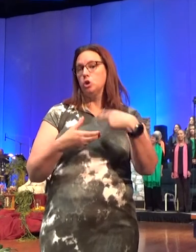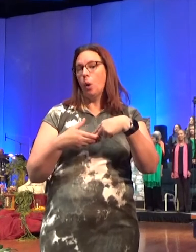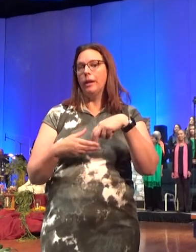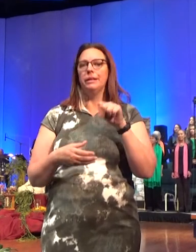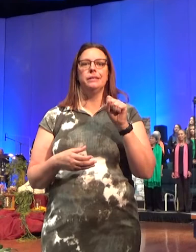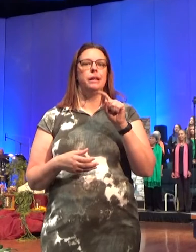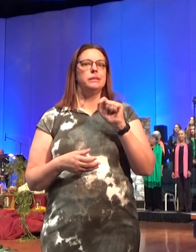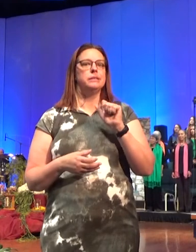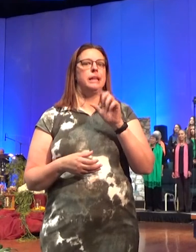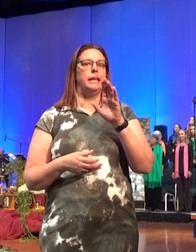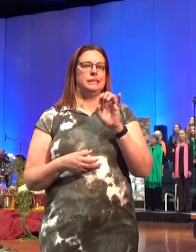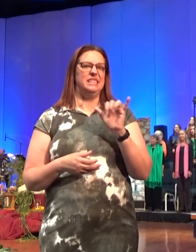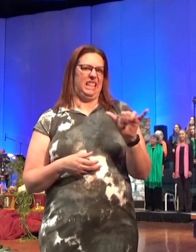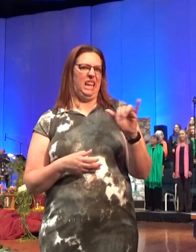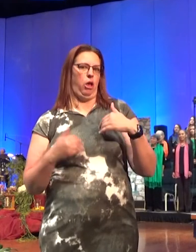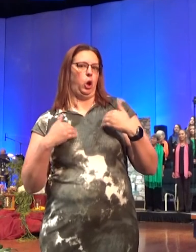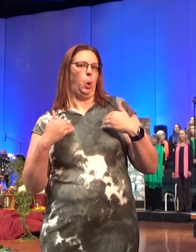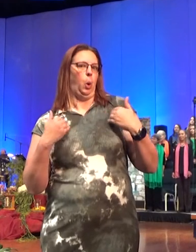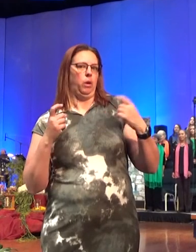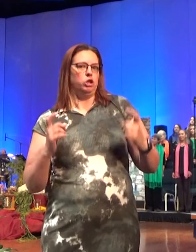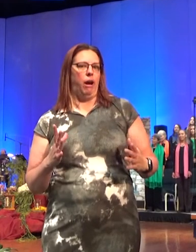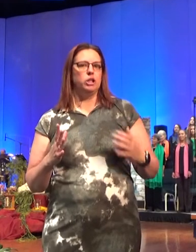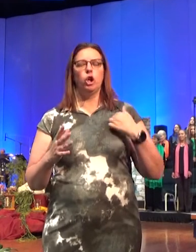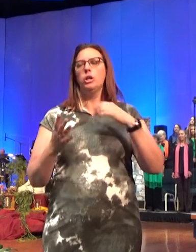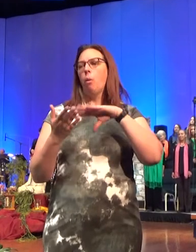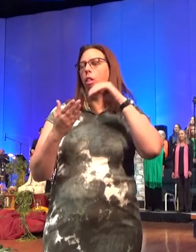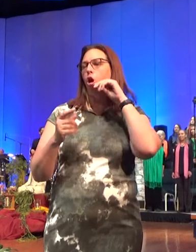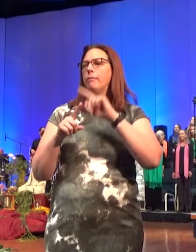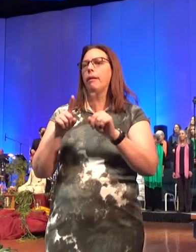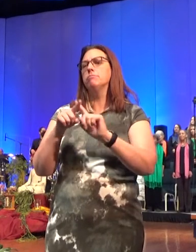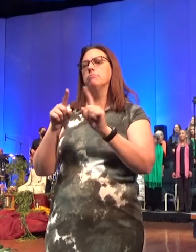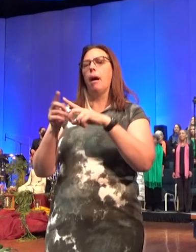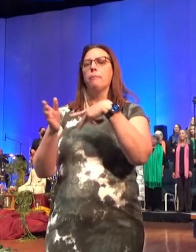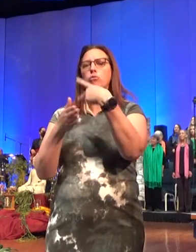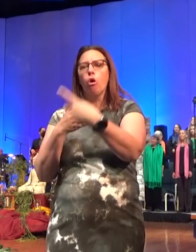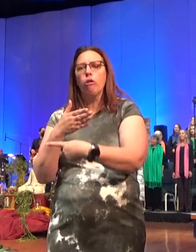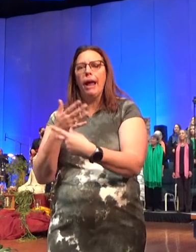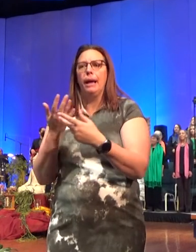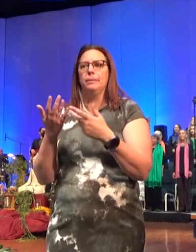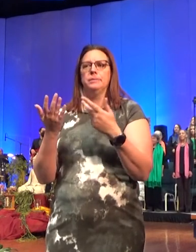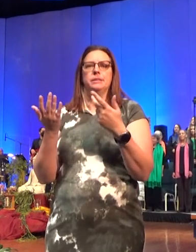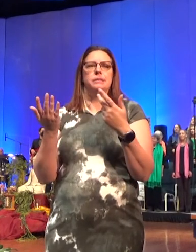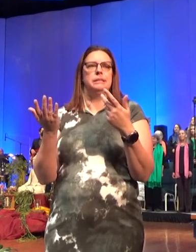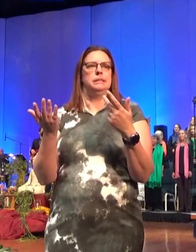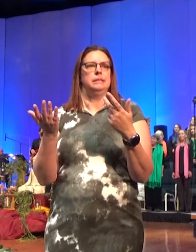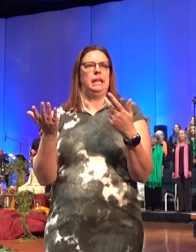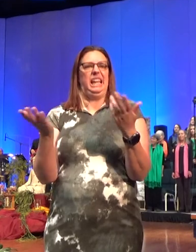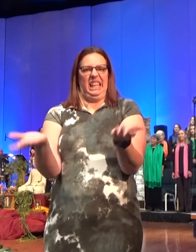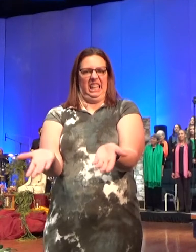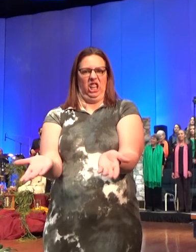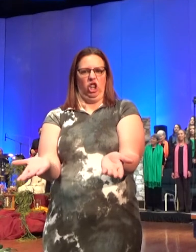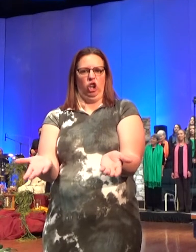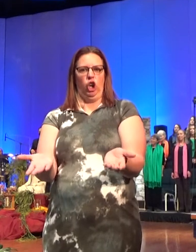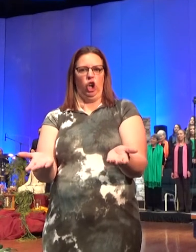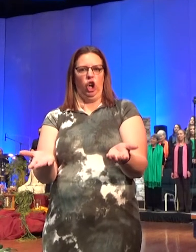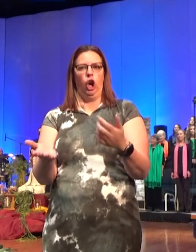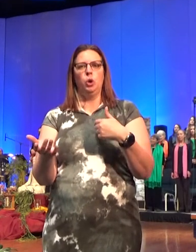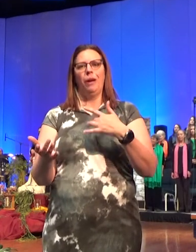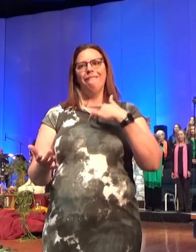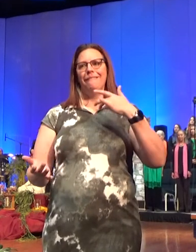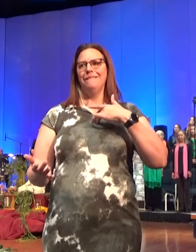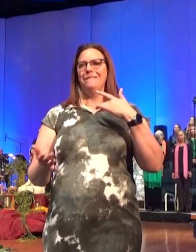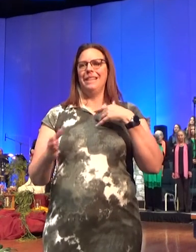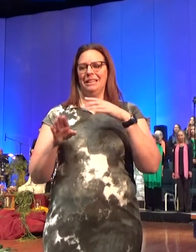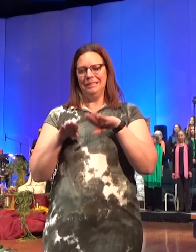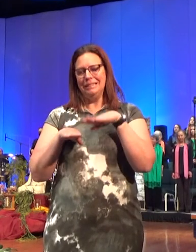and you can learn about all the programs that we offer here and just feel some ways that you can really step into your sense of belonging